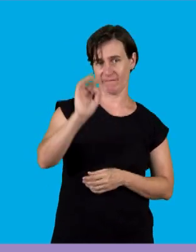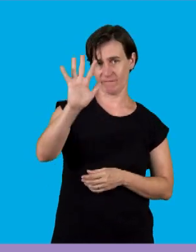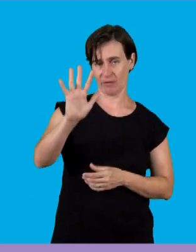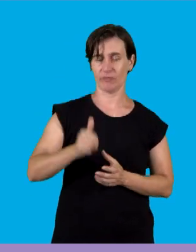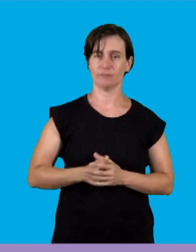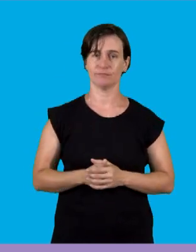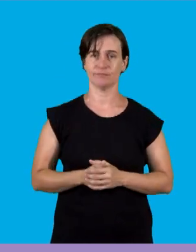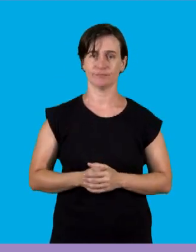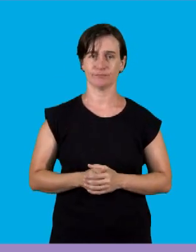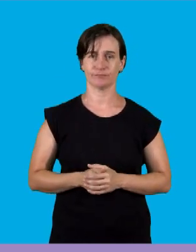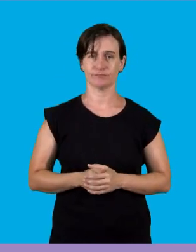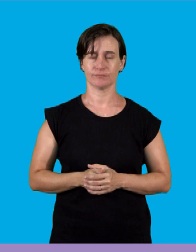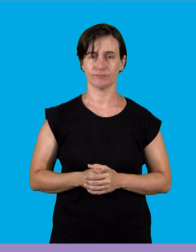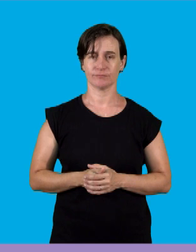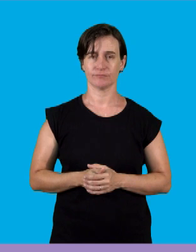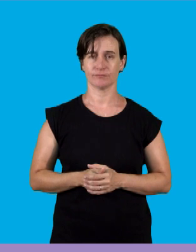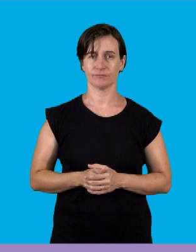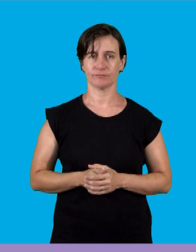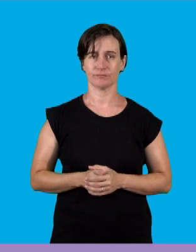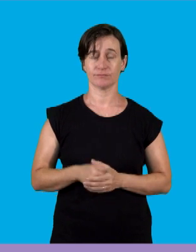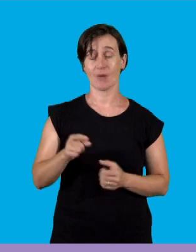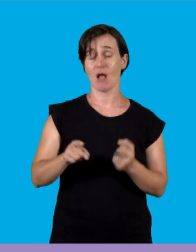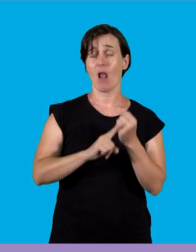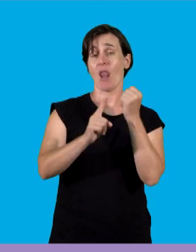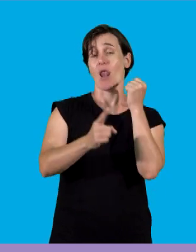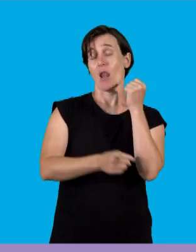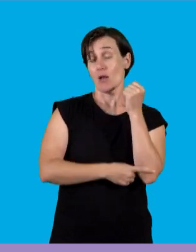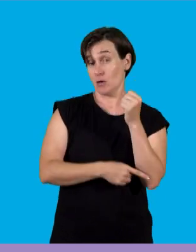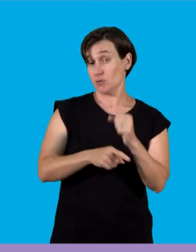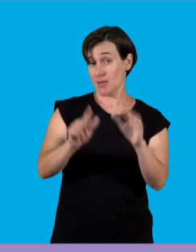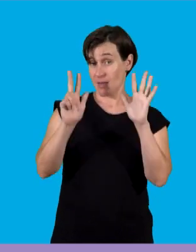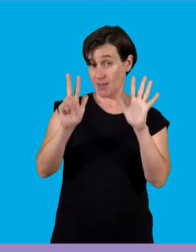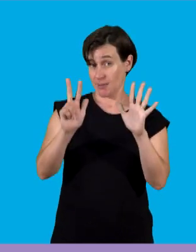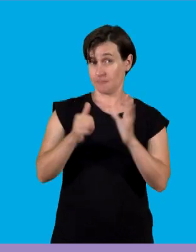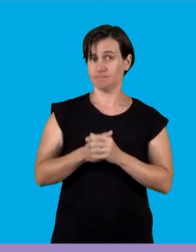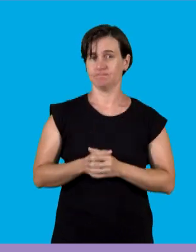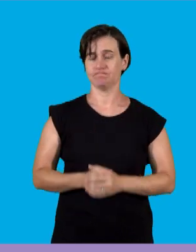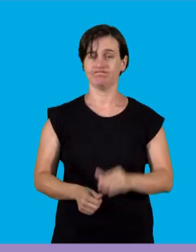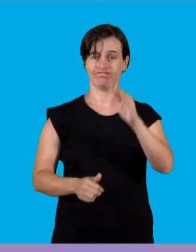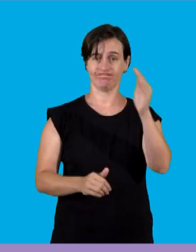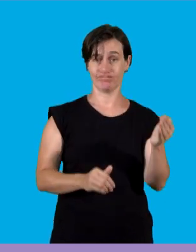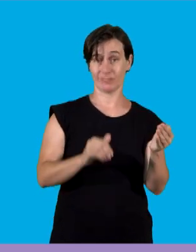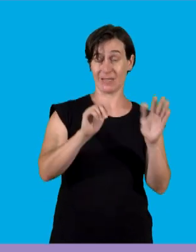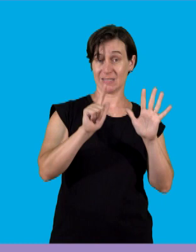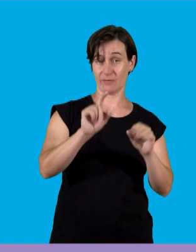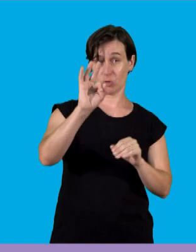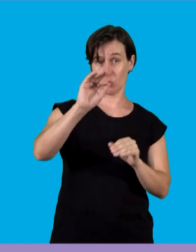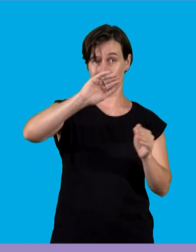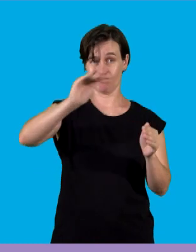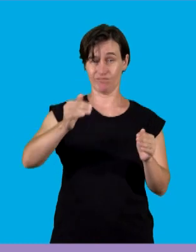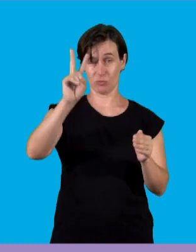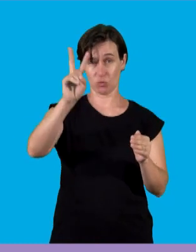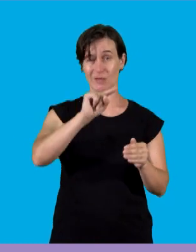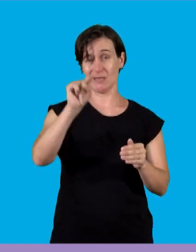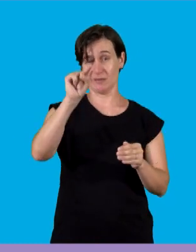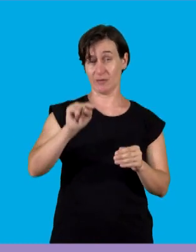exponent 5. And our last expression there, we are going to simplify it. And how are we